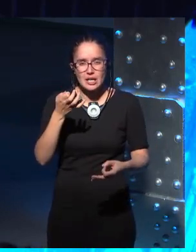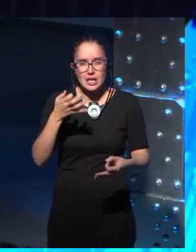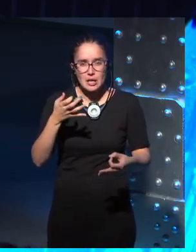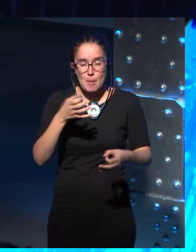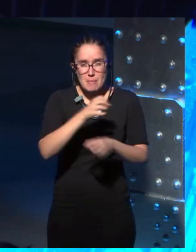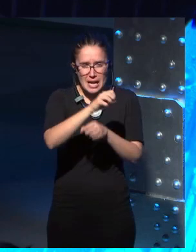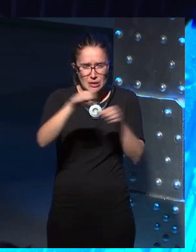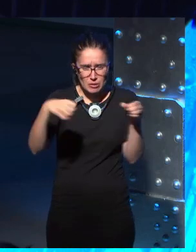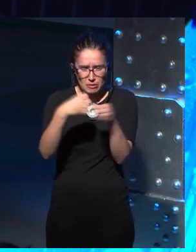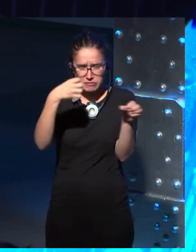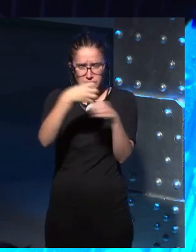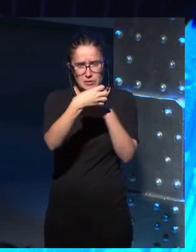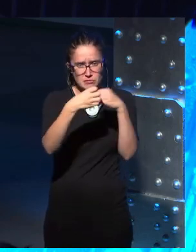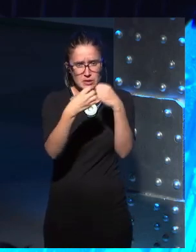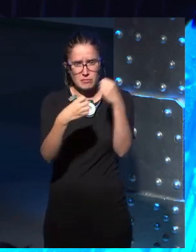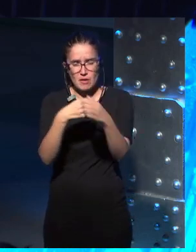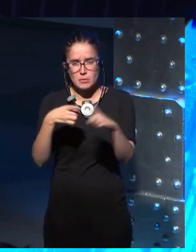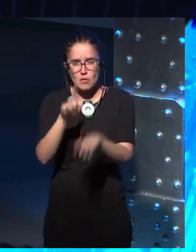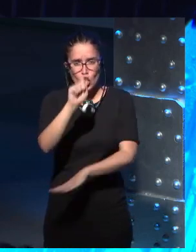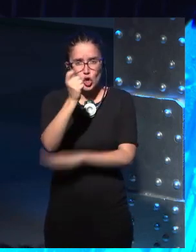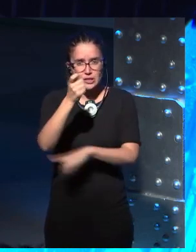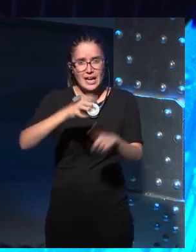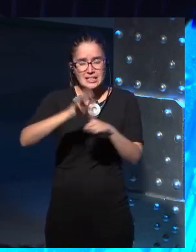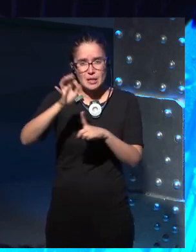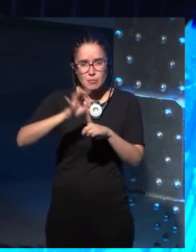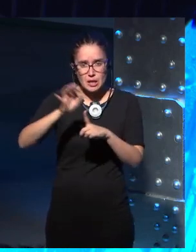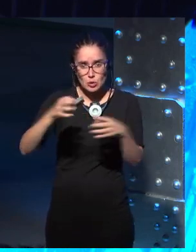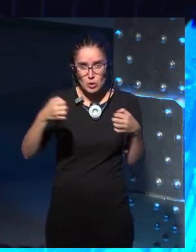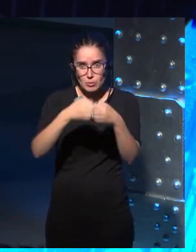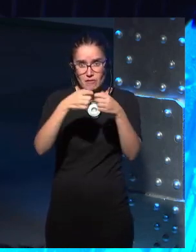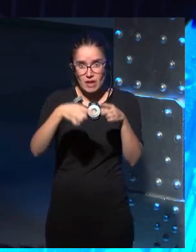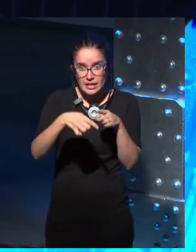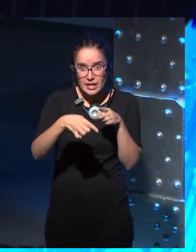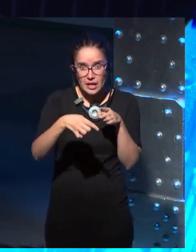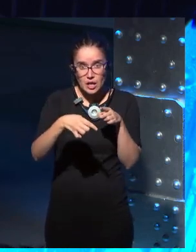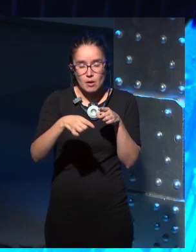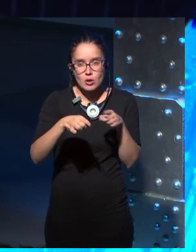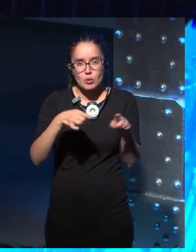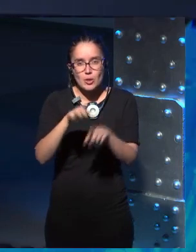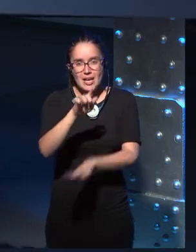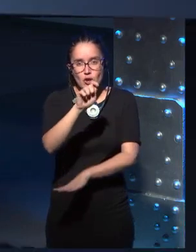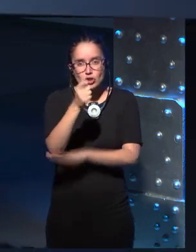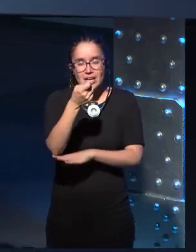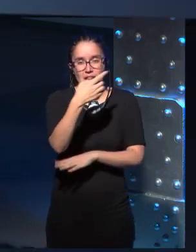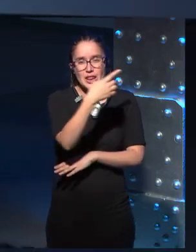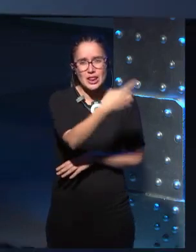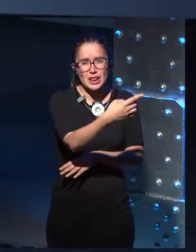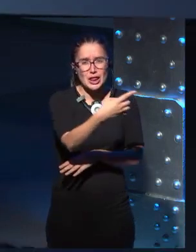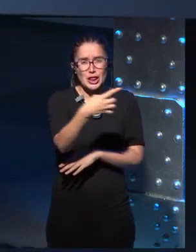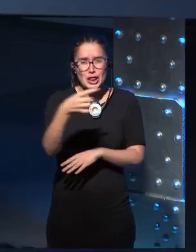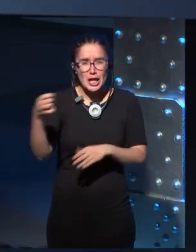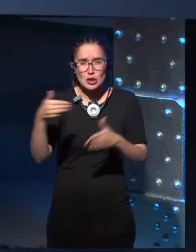other to reach temperatures at the collision that can go as high as 100 million billion